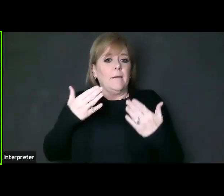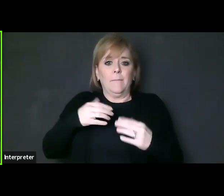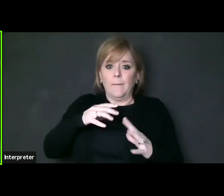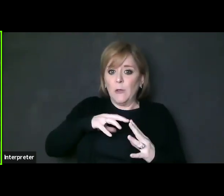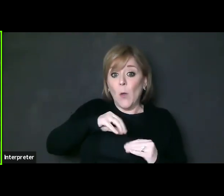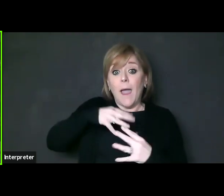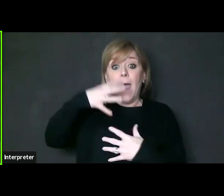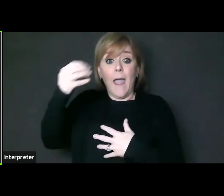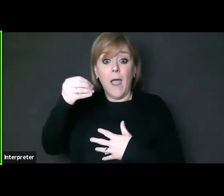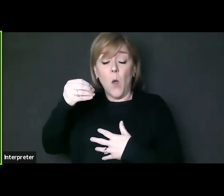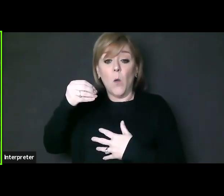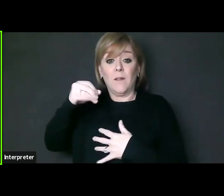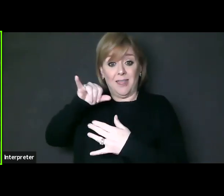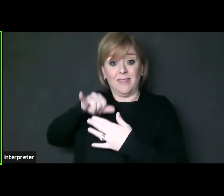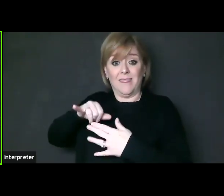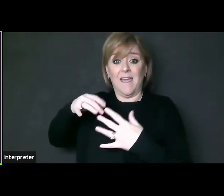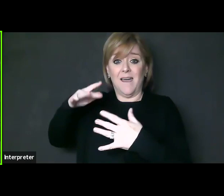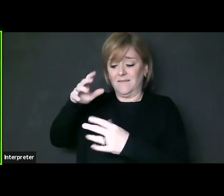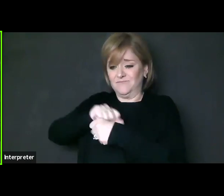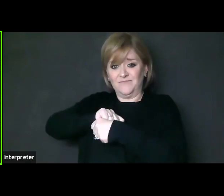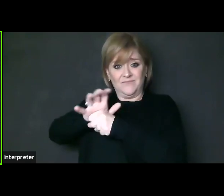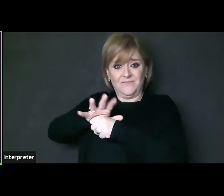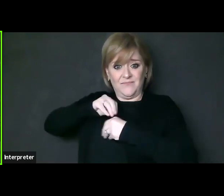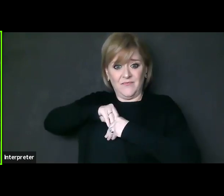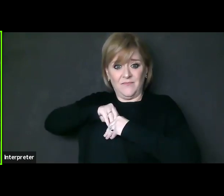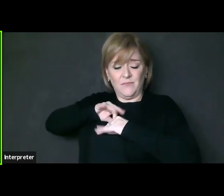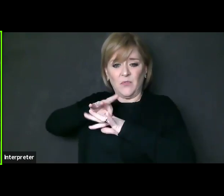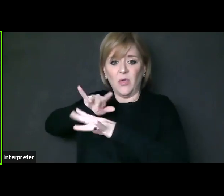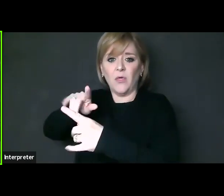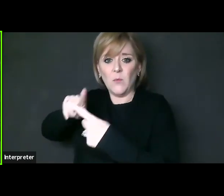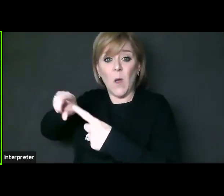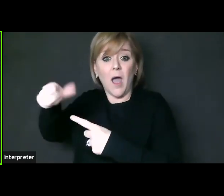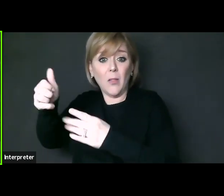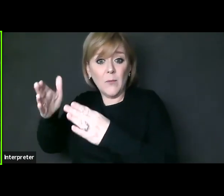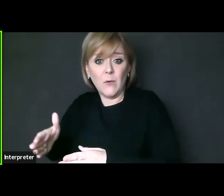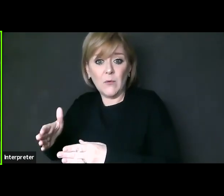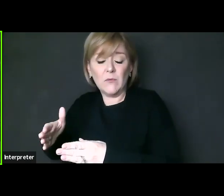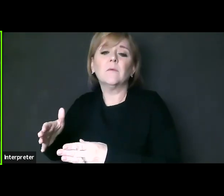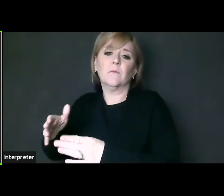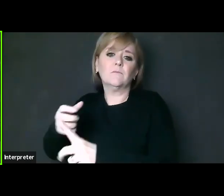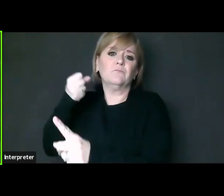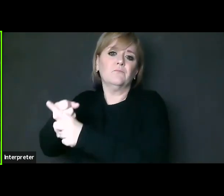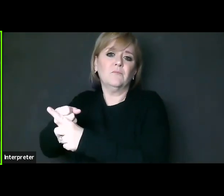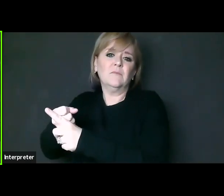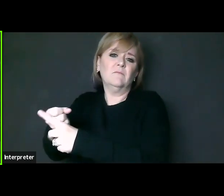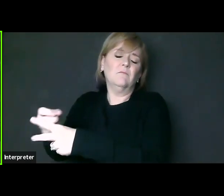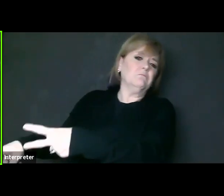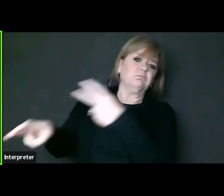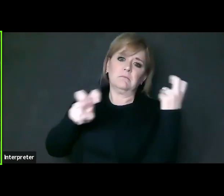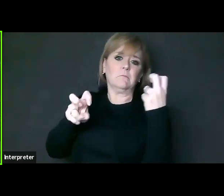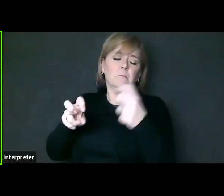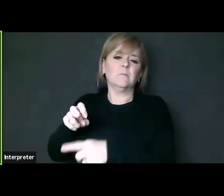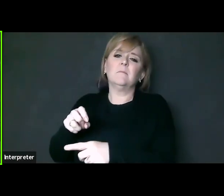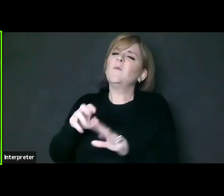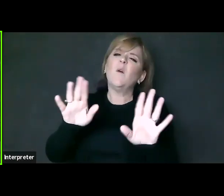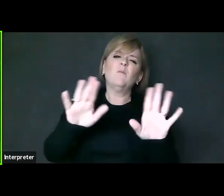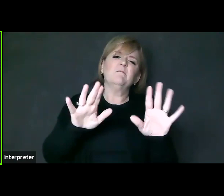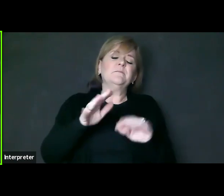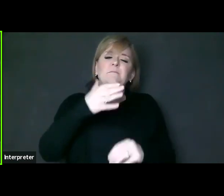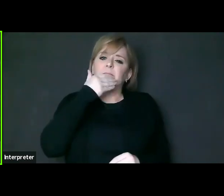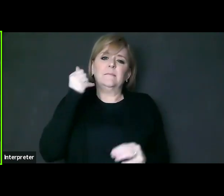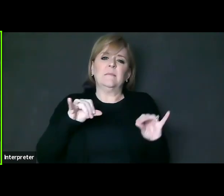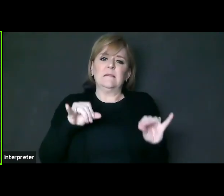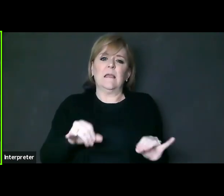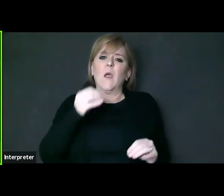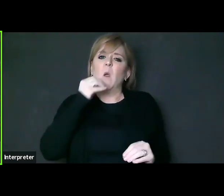And so as a result, they could get ill, significantly ill. So don't give those virus any legs to get someplace else. Make sure that